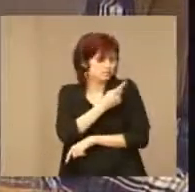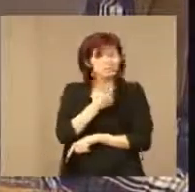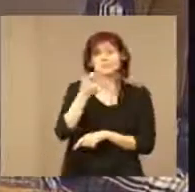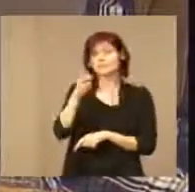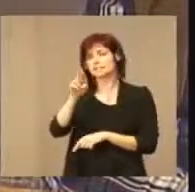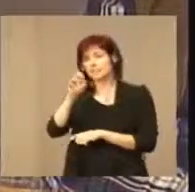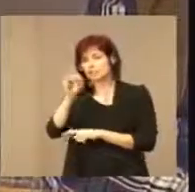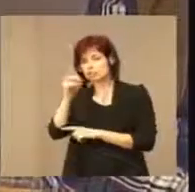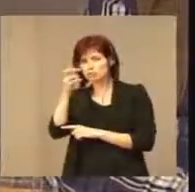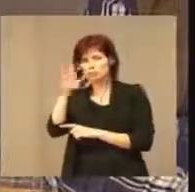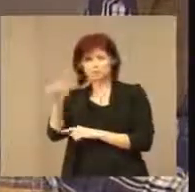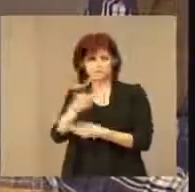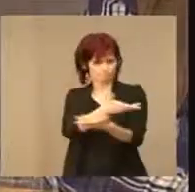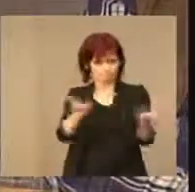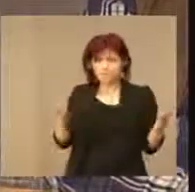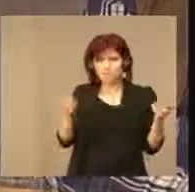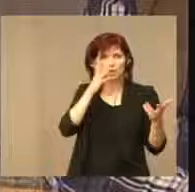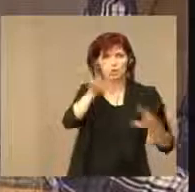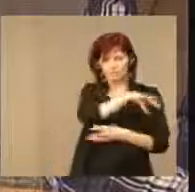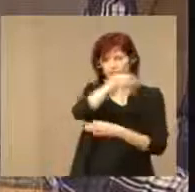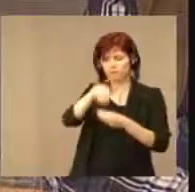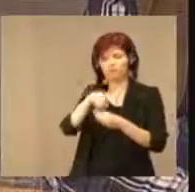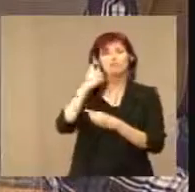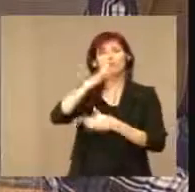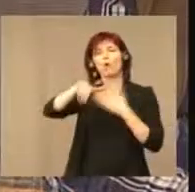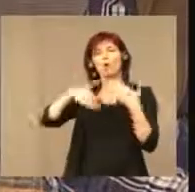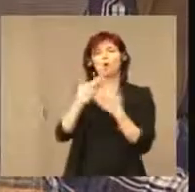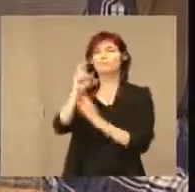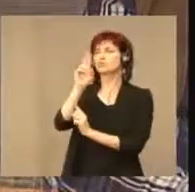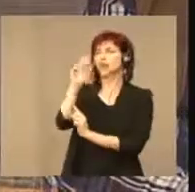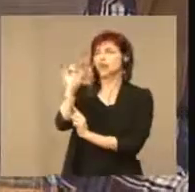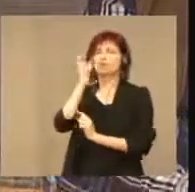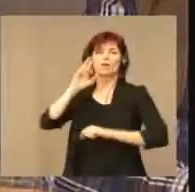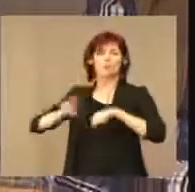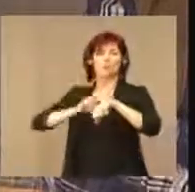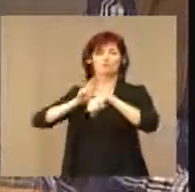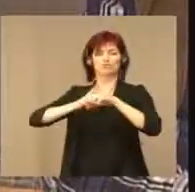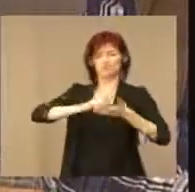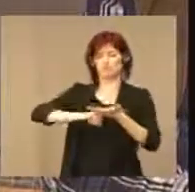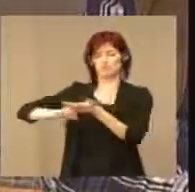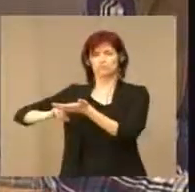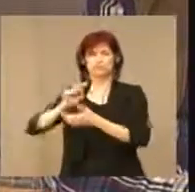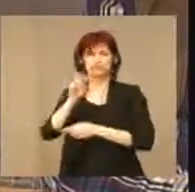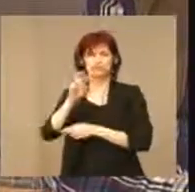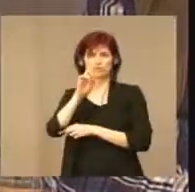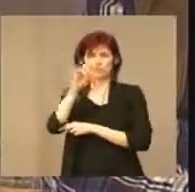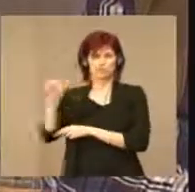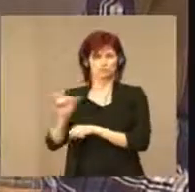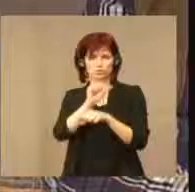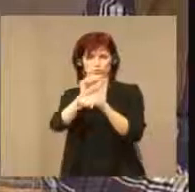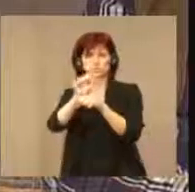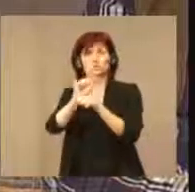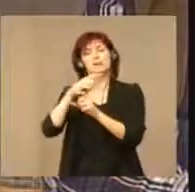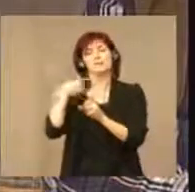all UN treaty or international treaty work. And we've launched a web